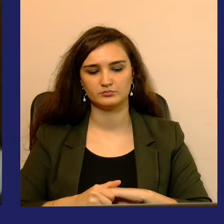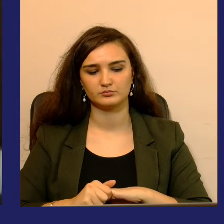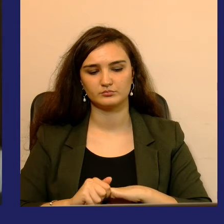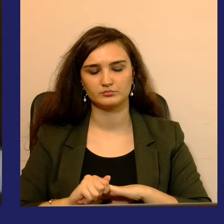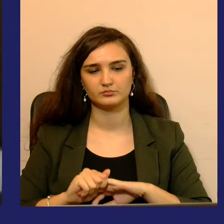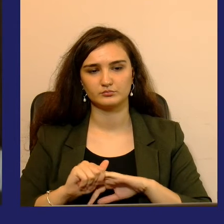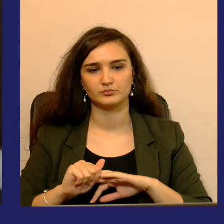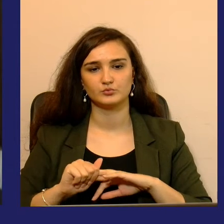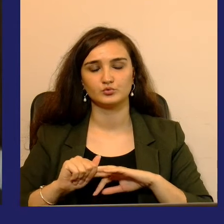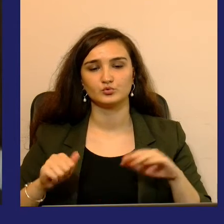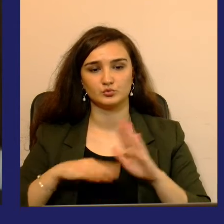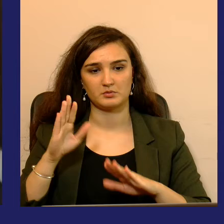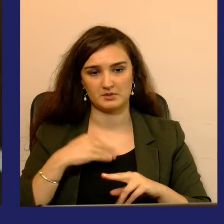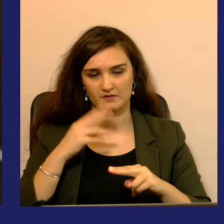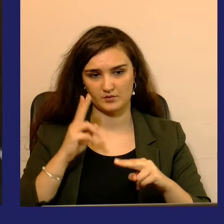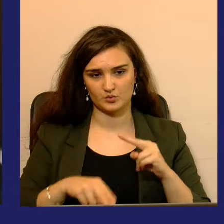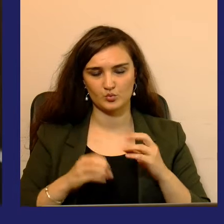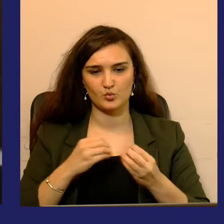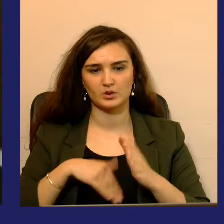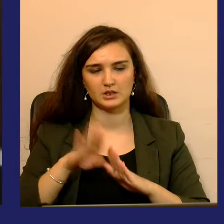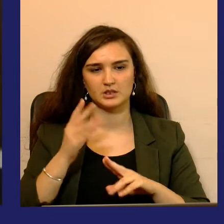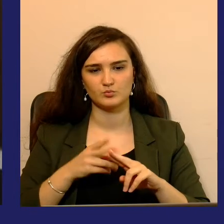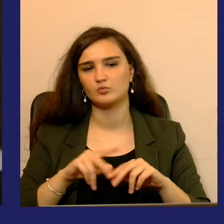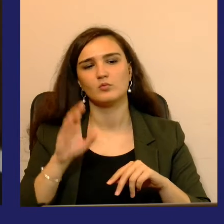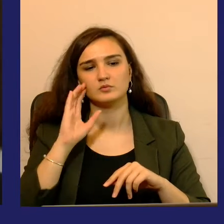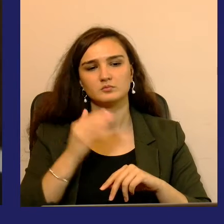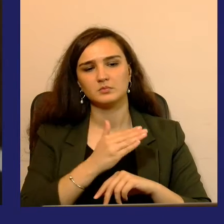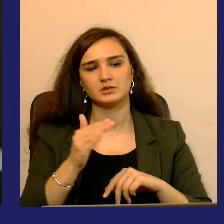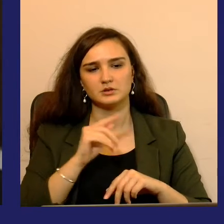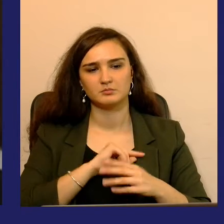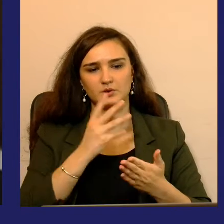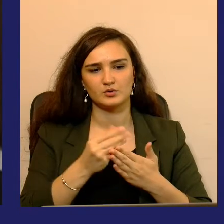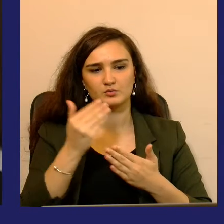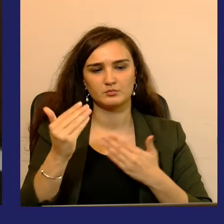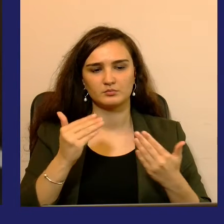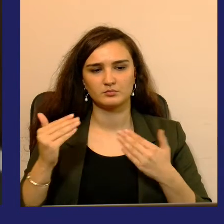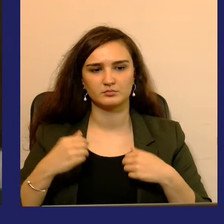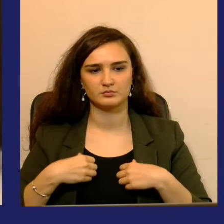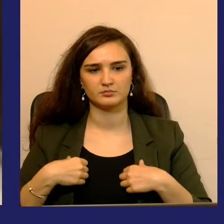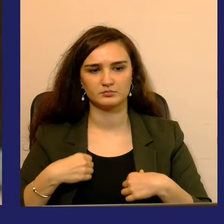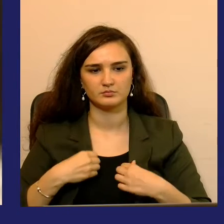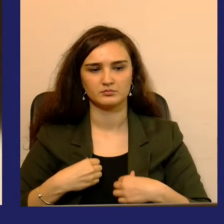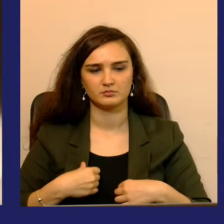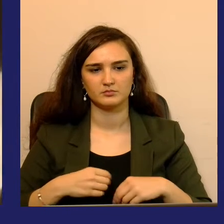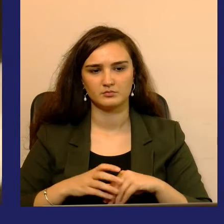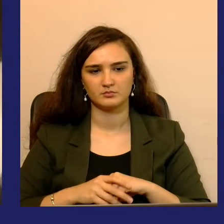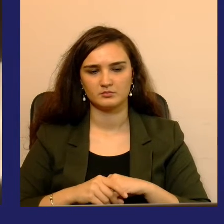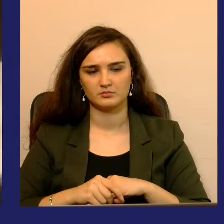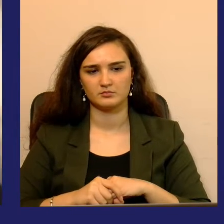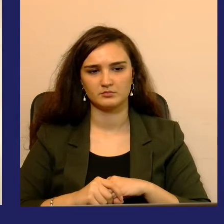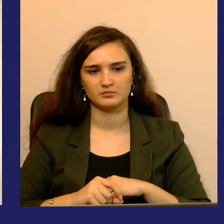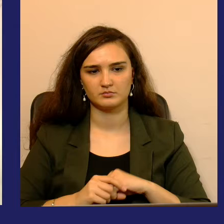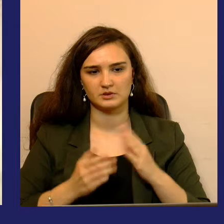their longer biographies in the pamphlet. And we're going to go in the following order. We'll